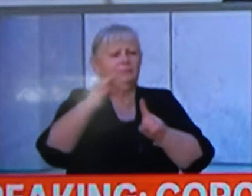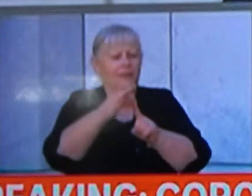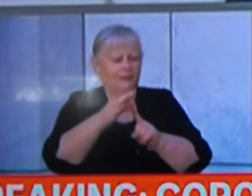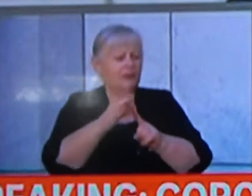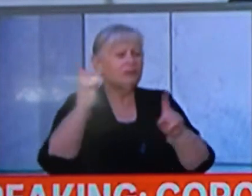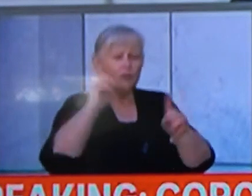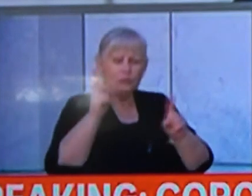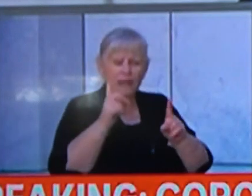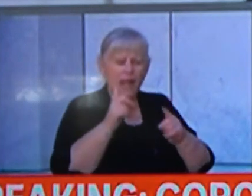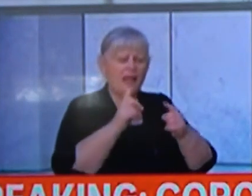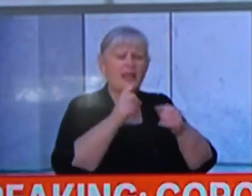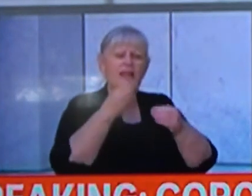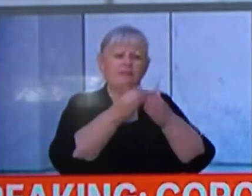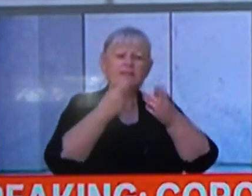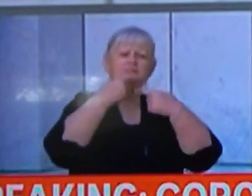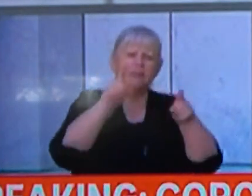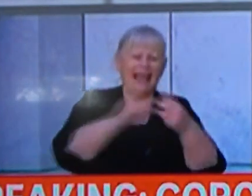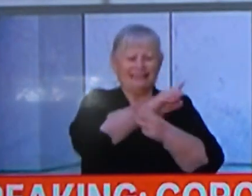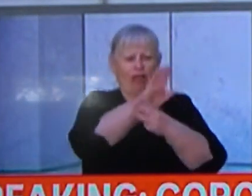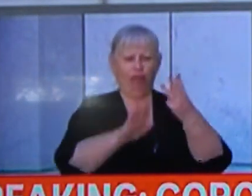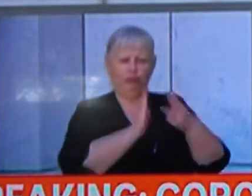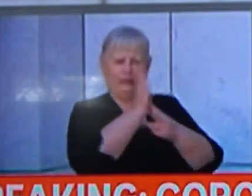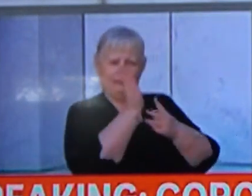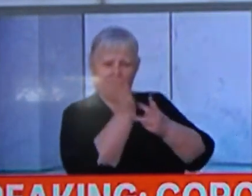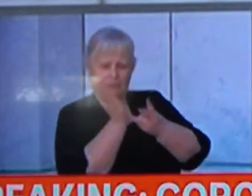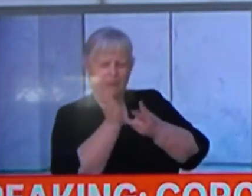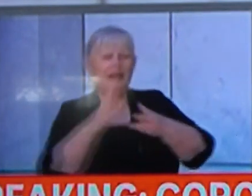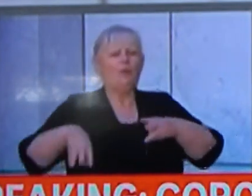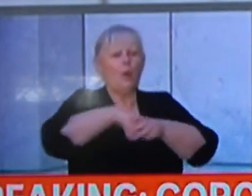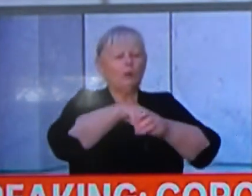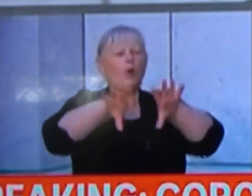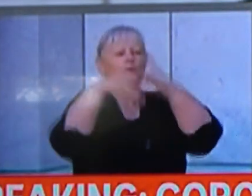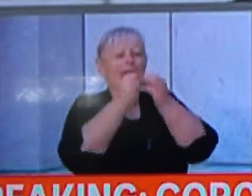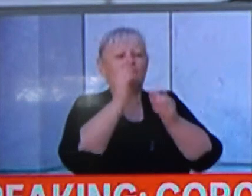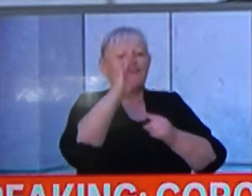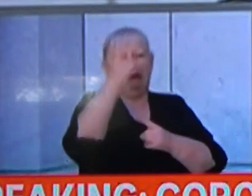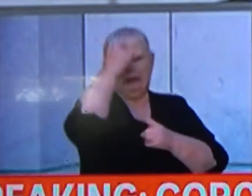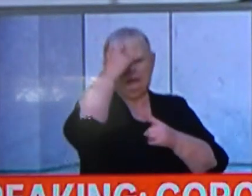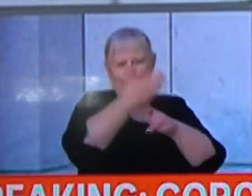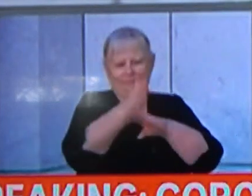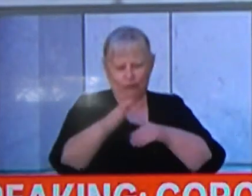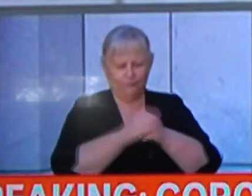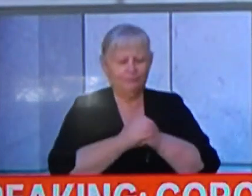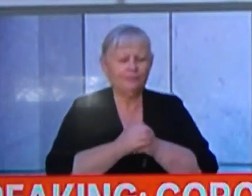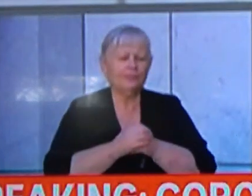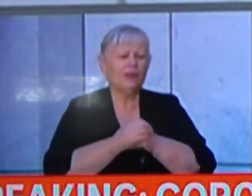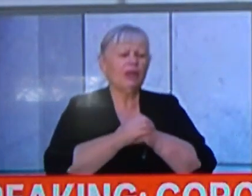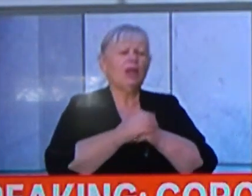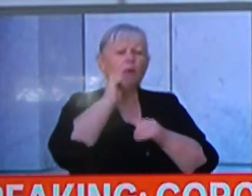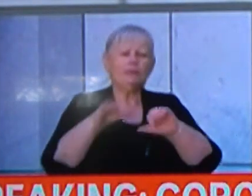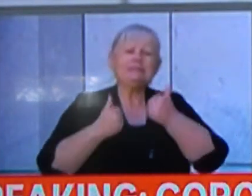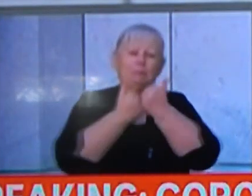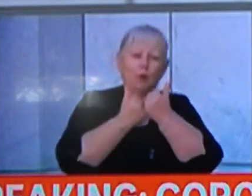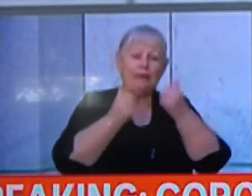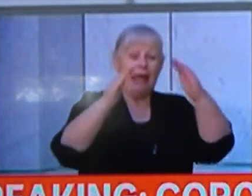Today's package has 3 parts involving 10 separate initiatives. The package will